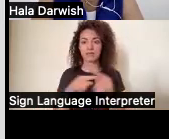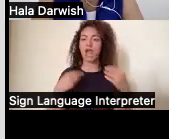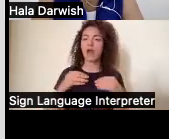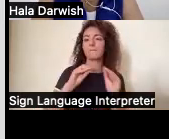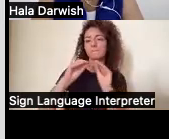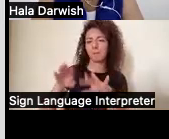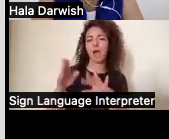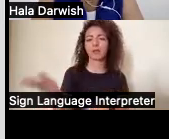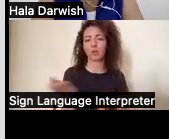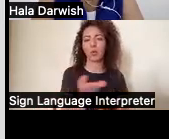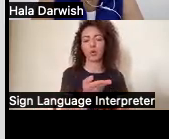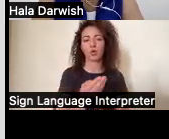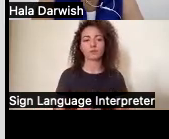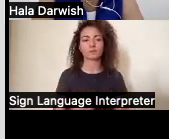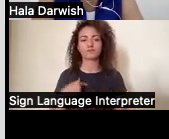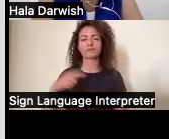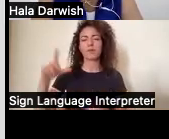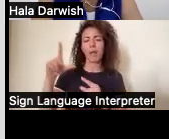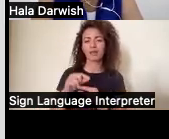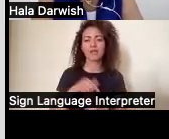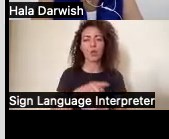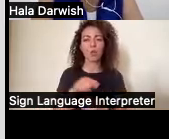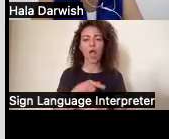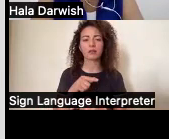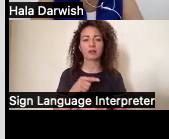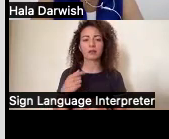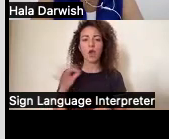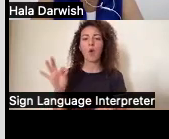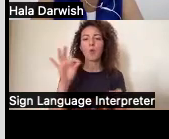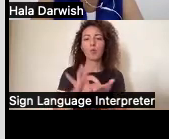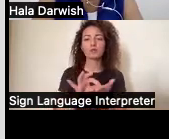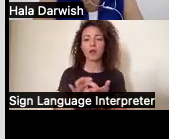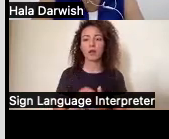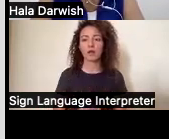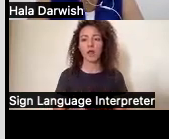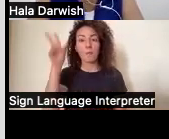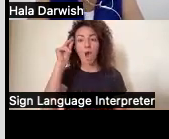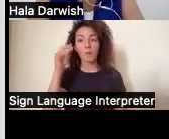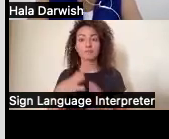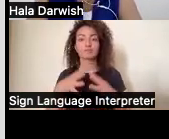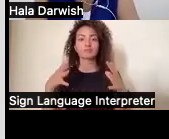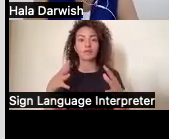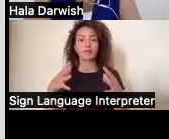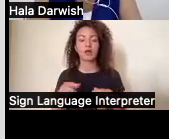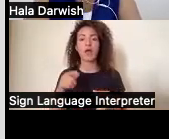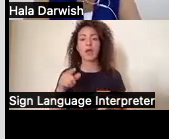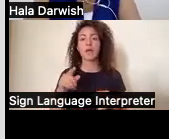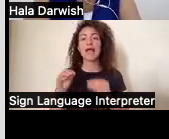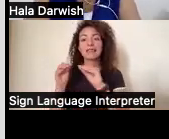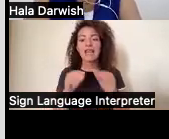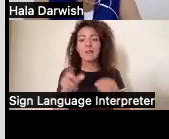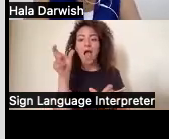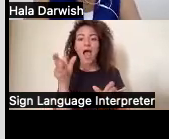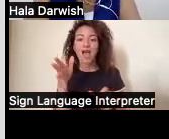to, yes, just to want to share major information, like for the education status of the children with